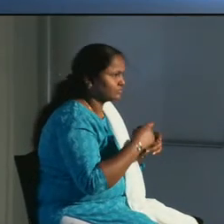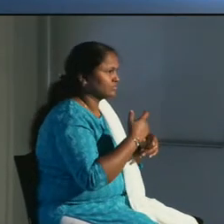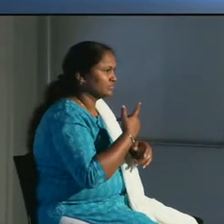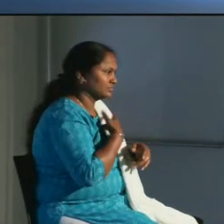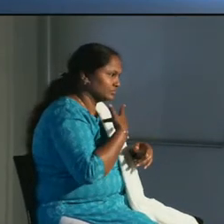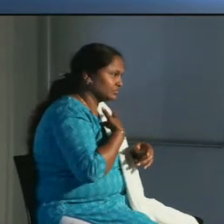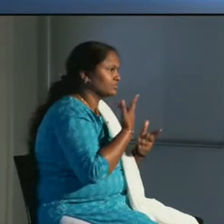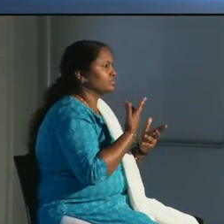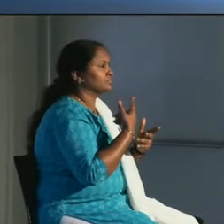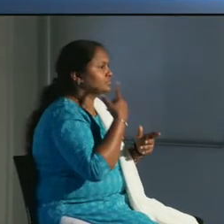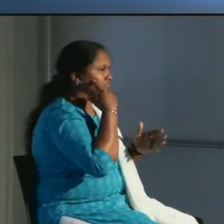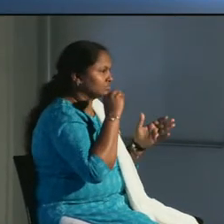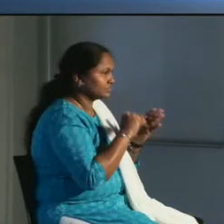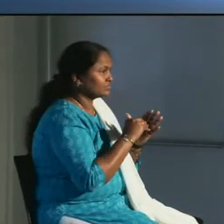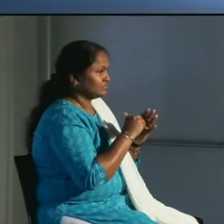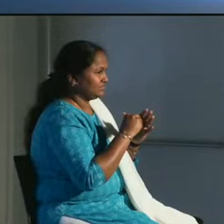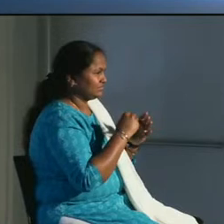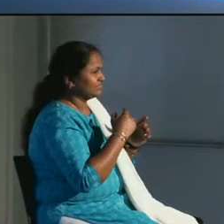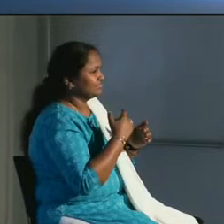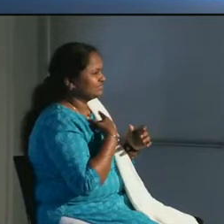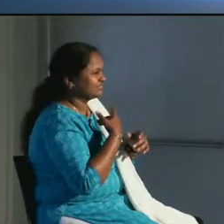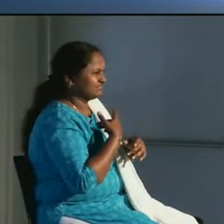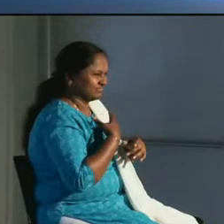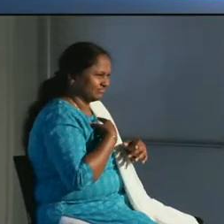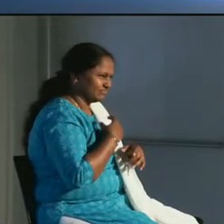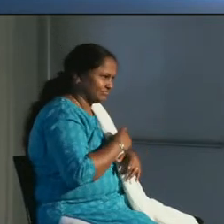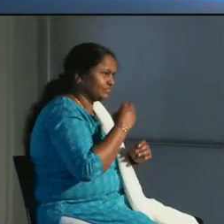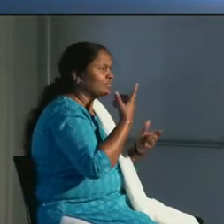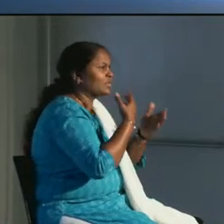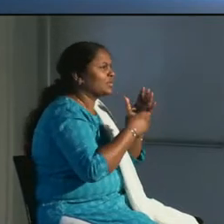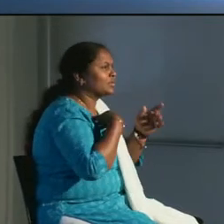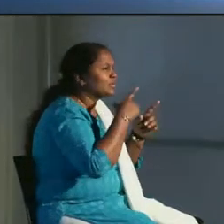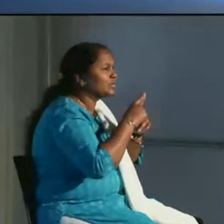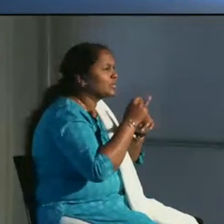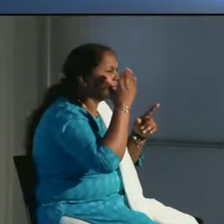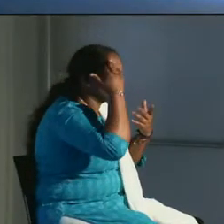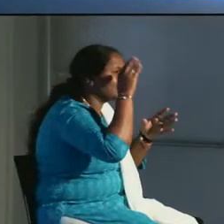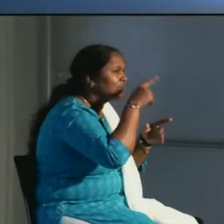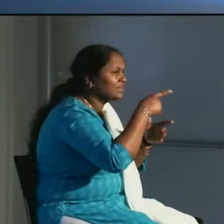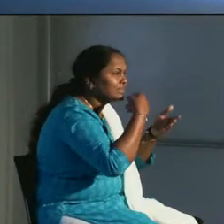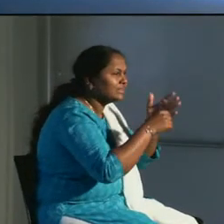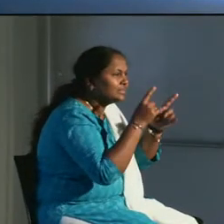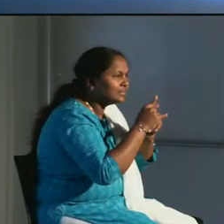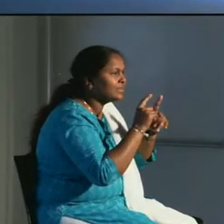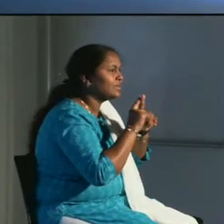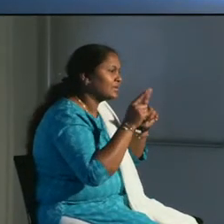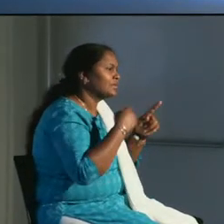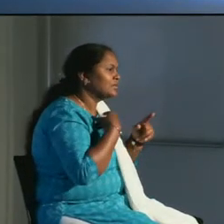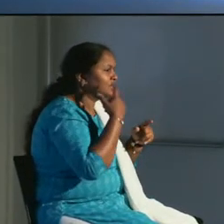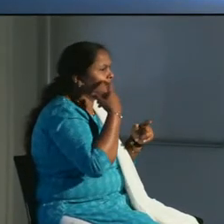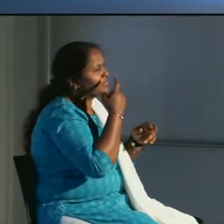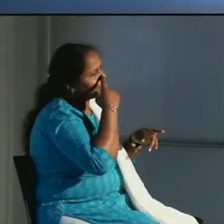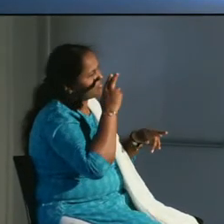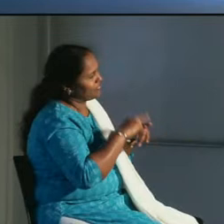feeling insecure because I did not know what is it that I was doing. But I also had a lot of